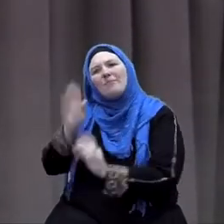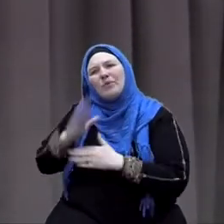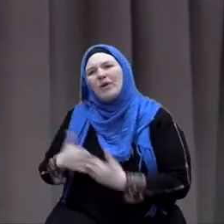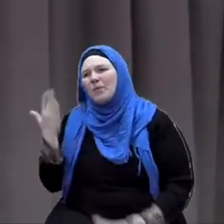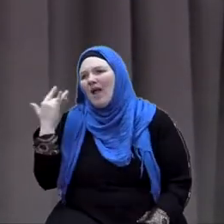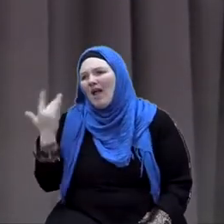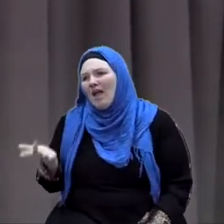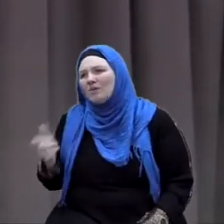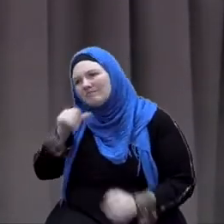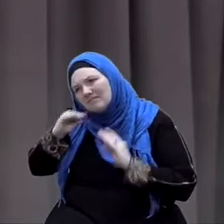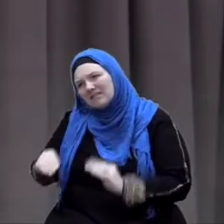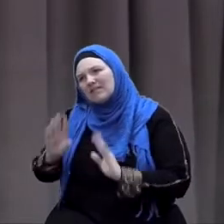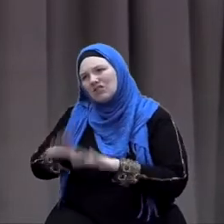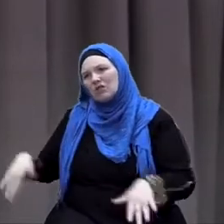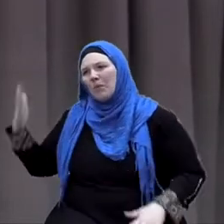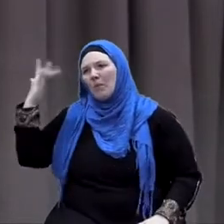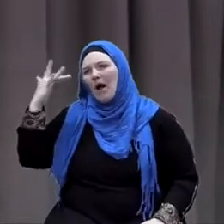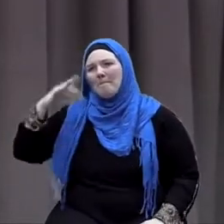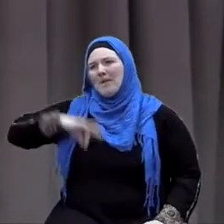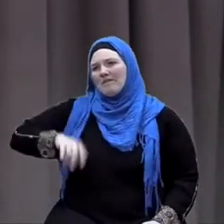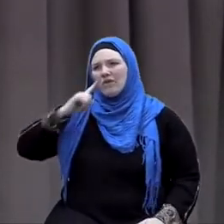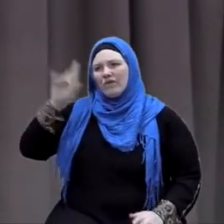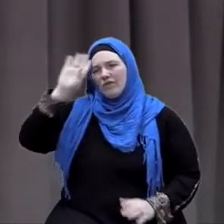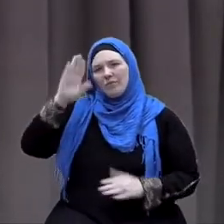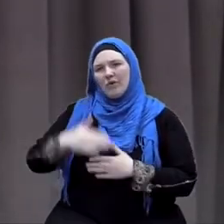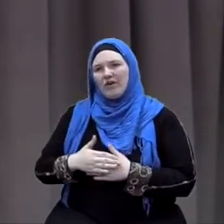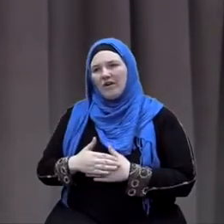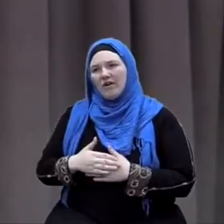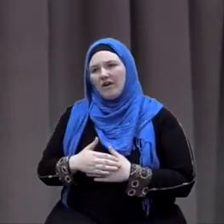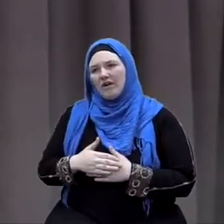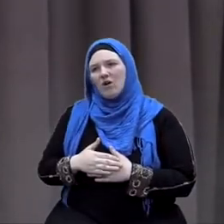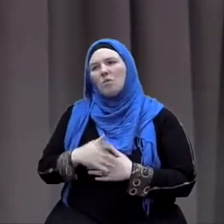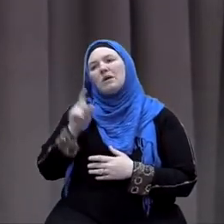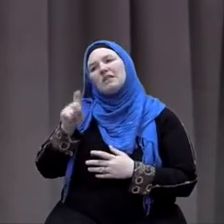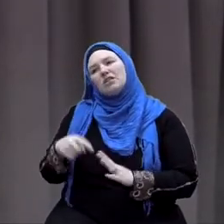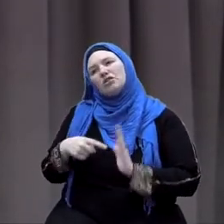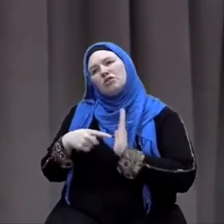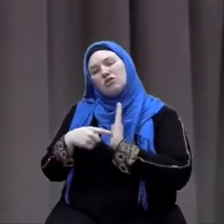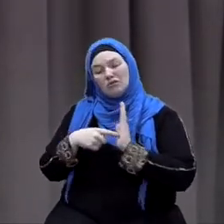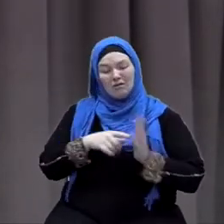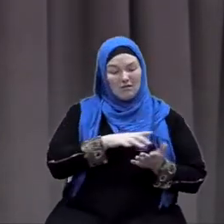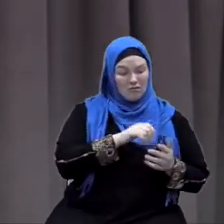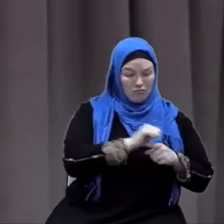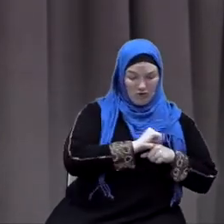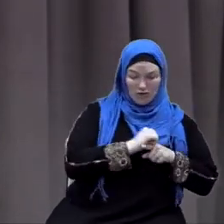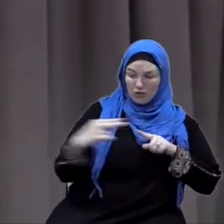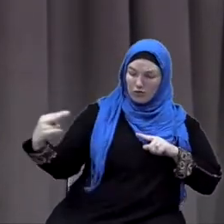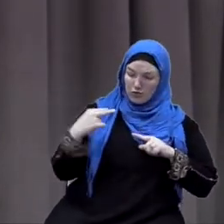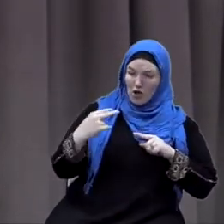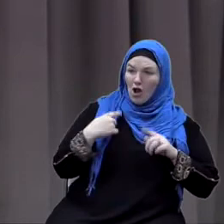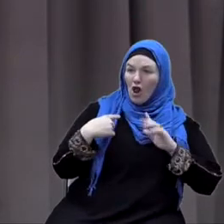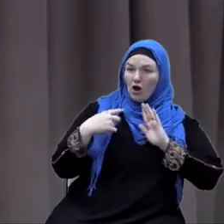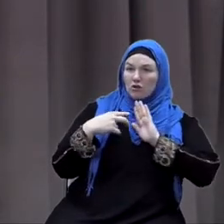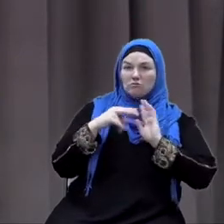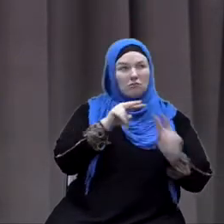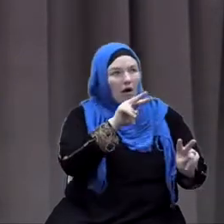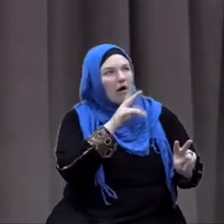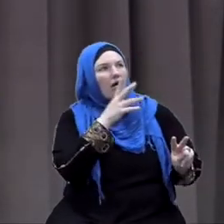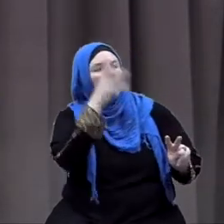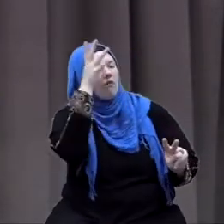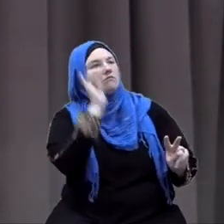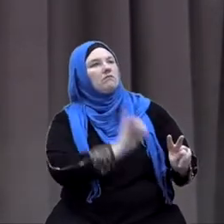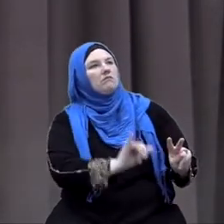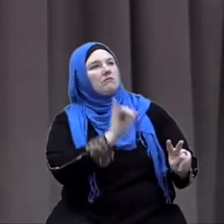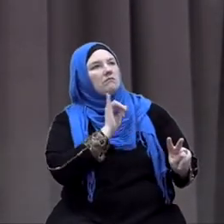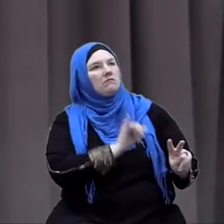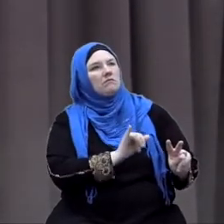on what lasts for our children so that they learn not only to practice, but they learn how